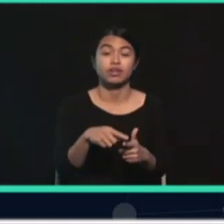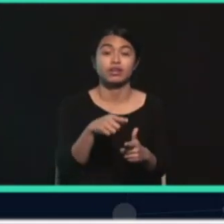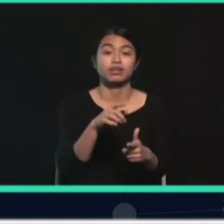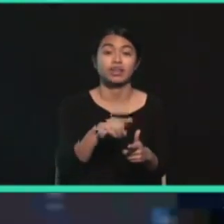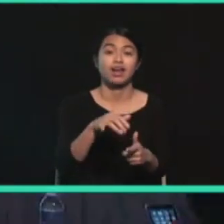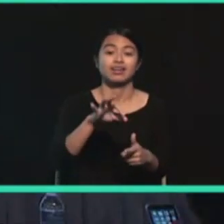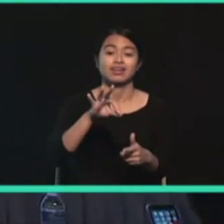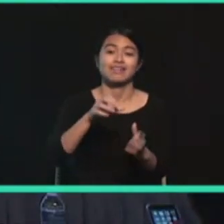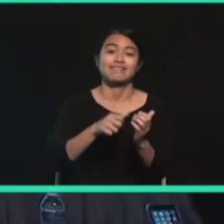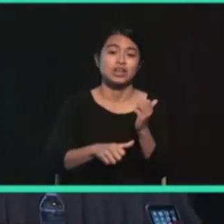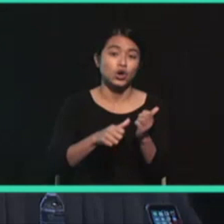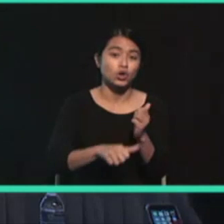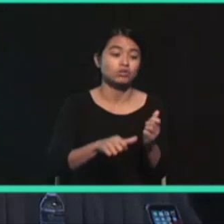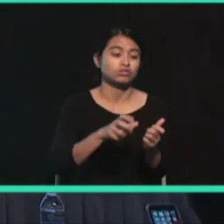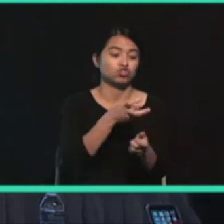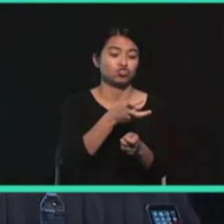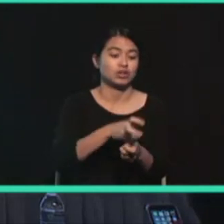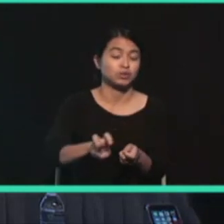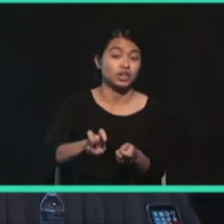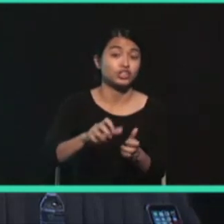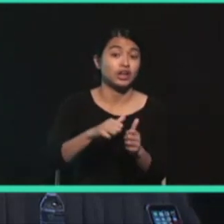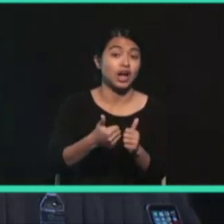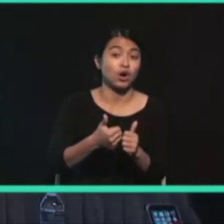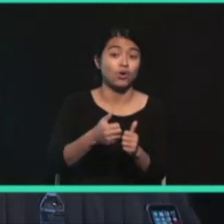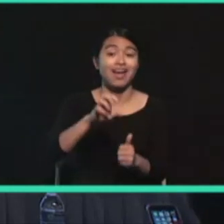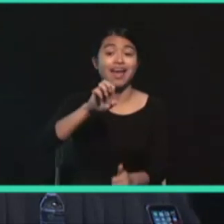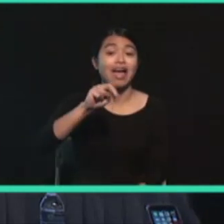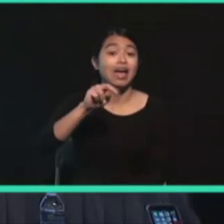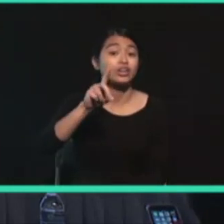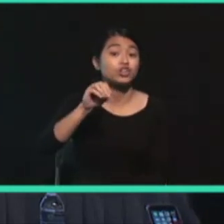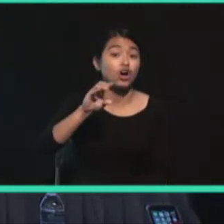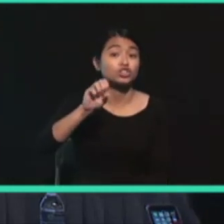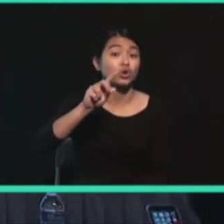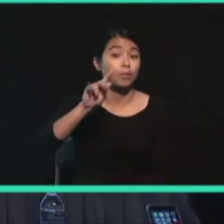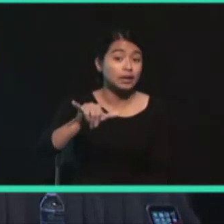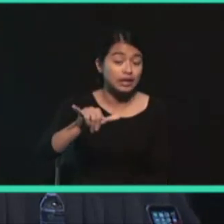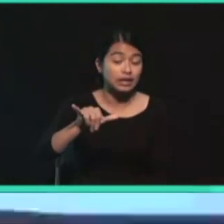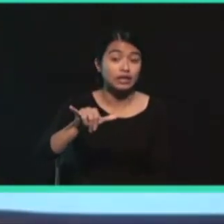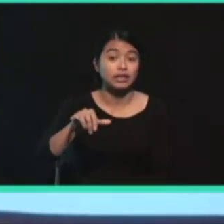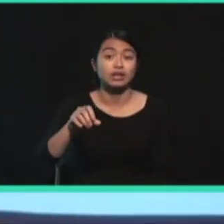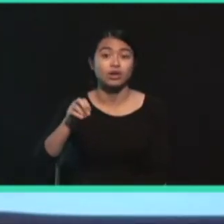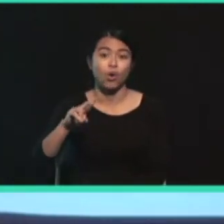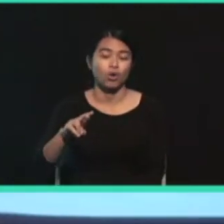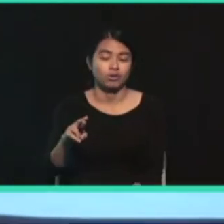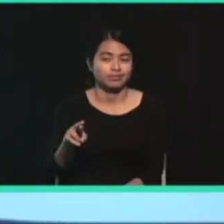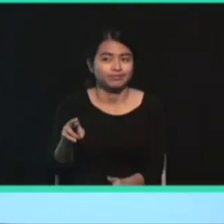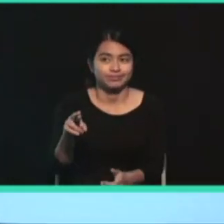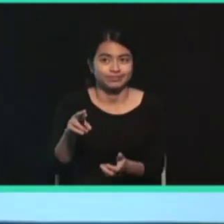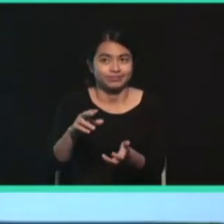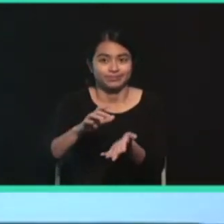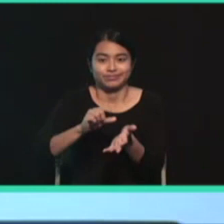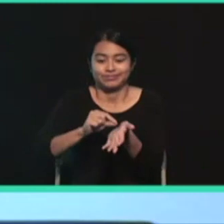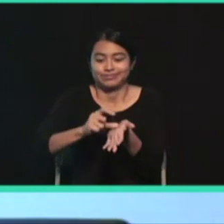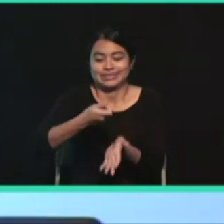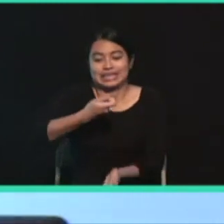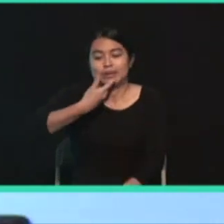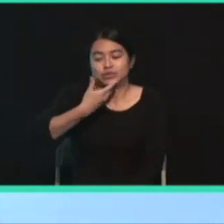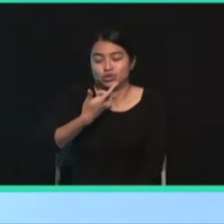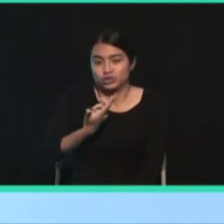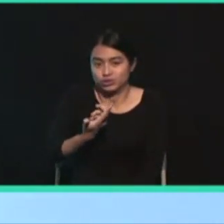fecal microbiota transplantation either by endoscopy or by an oral capsule. And we do this in our